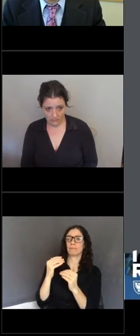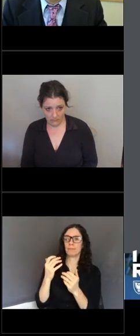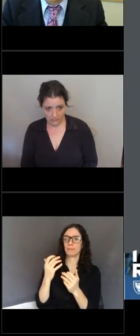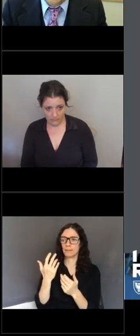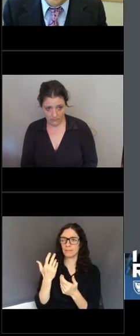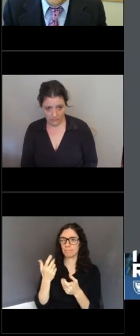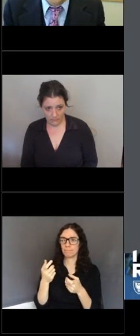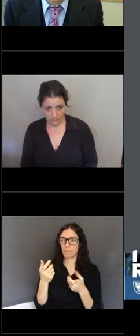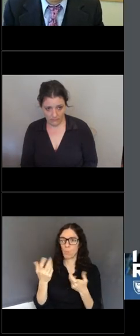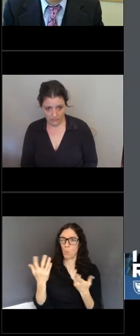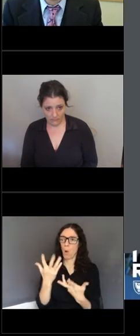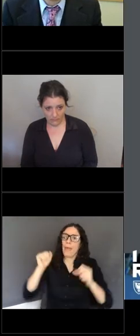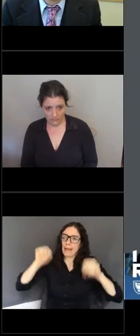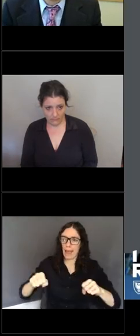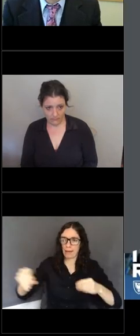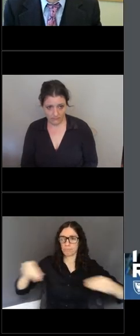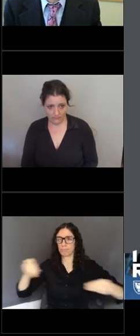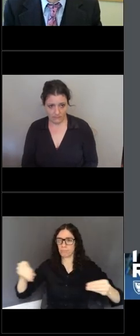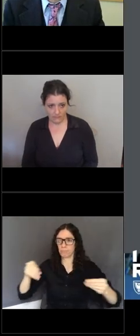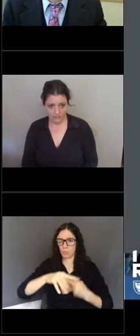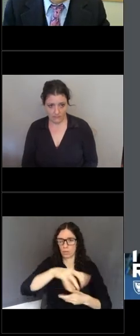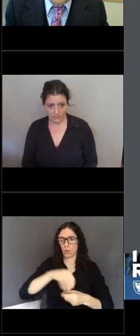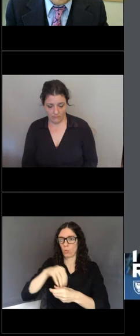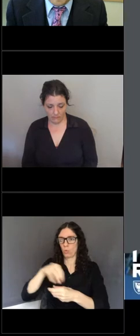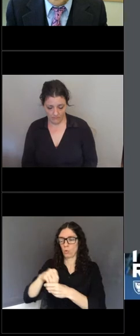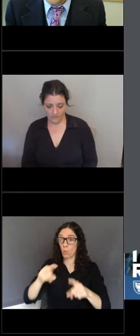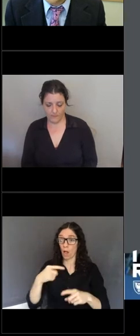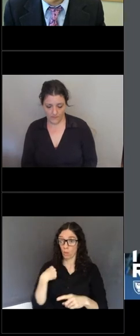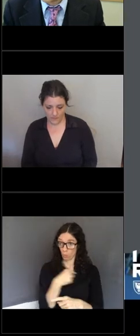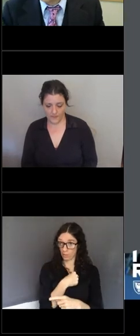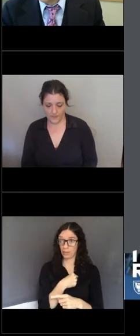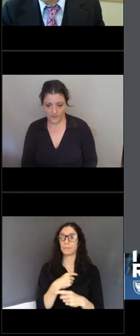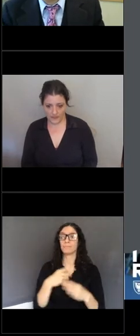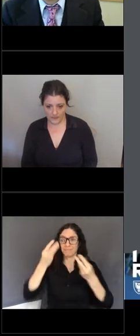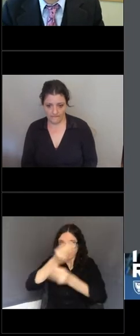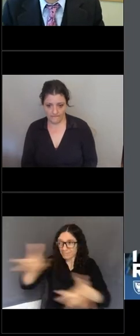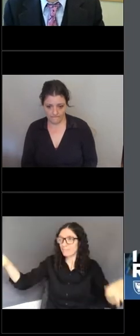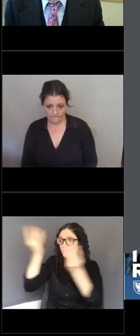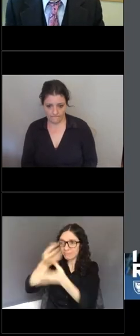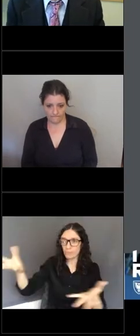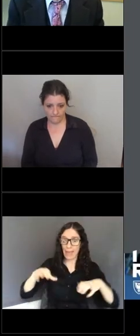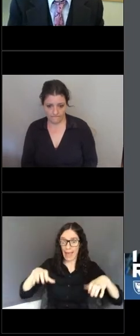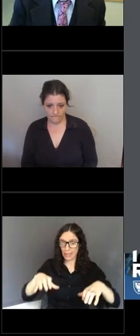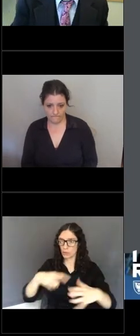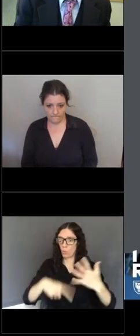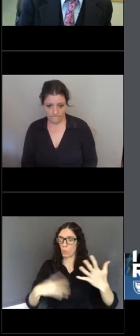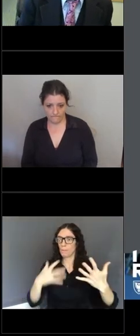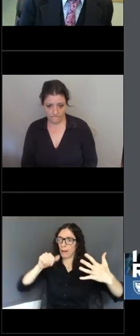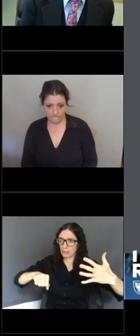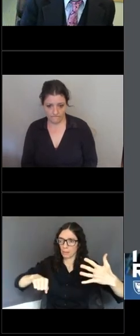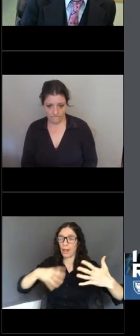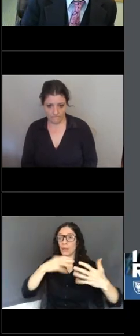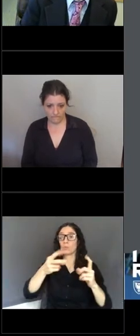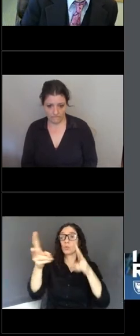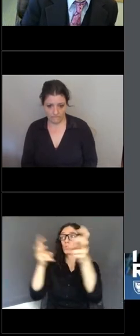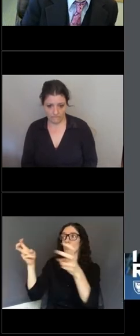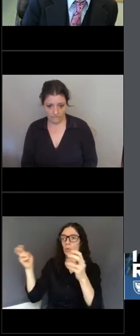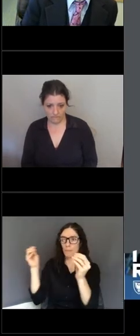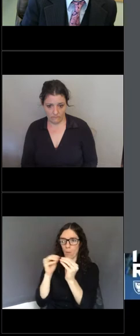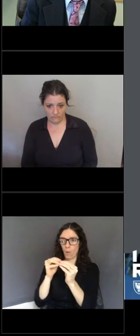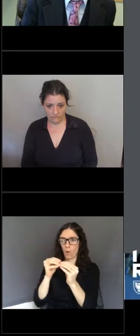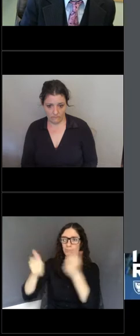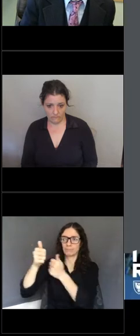we disseminate more and more of the actions and recruit more and more MPA managers and are able to build and develop our